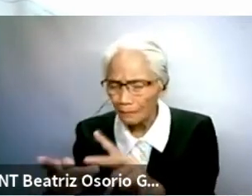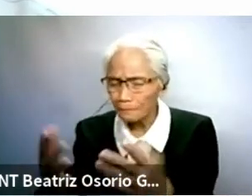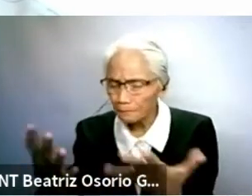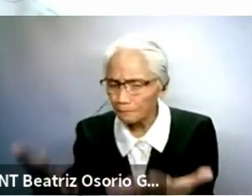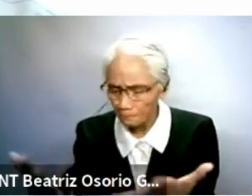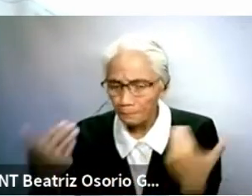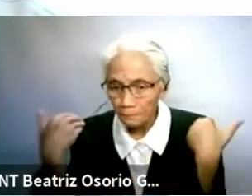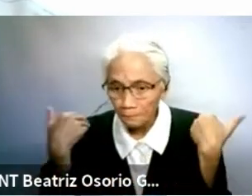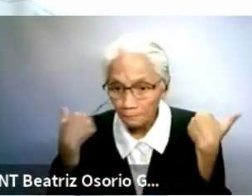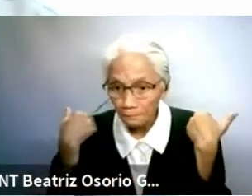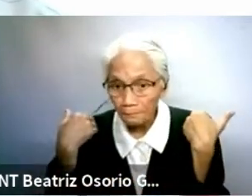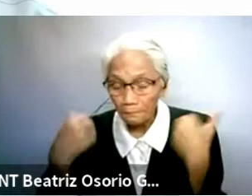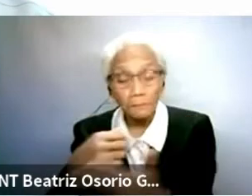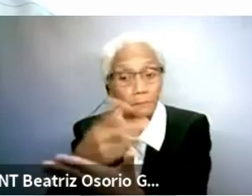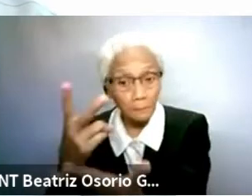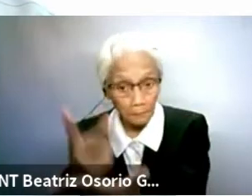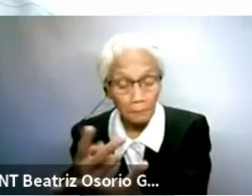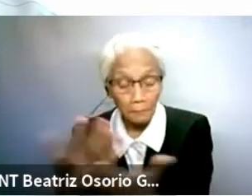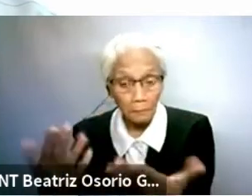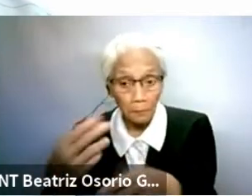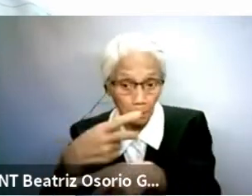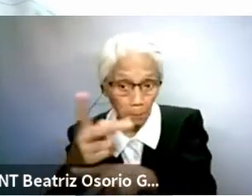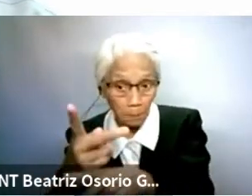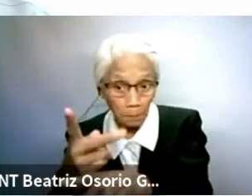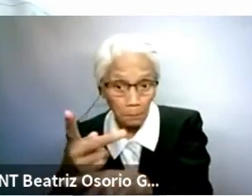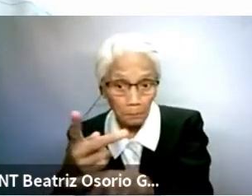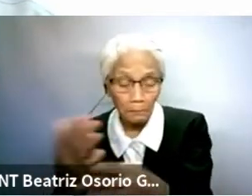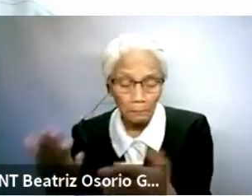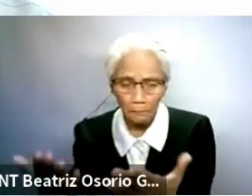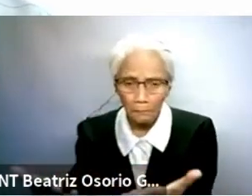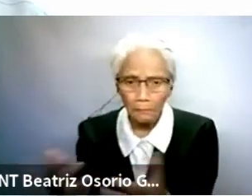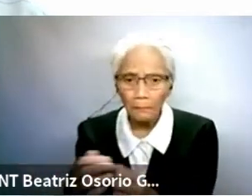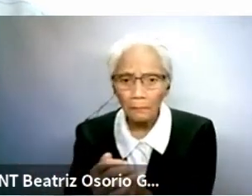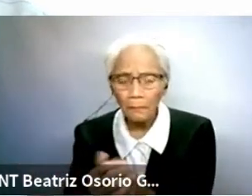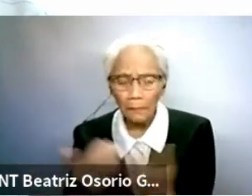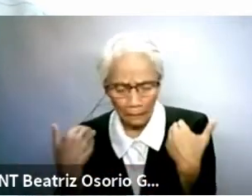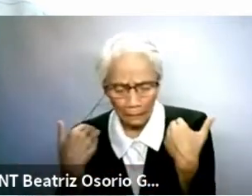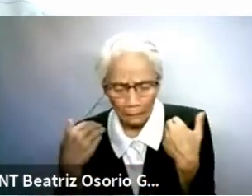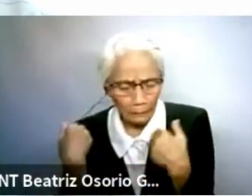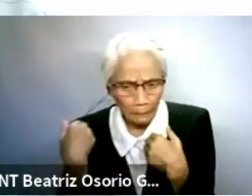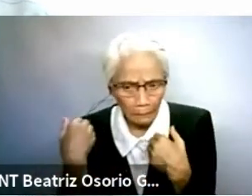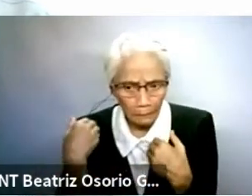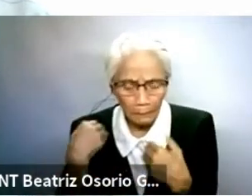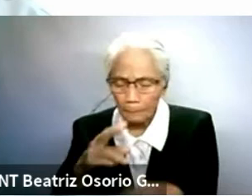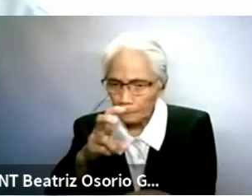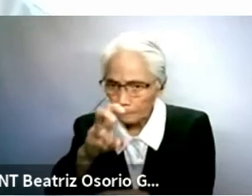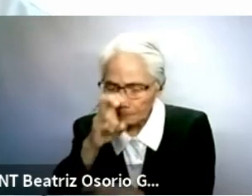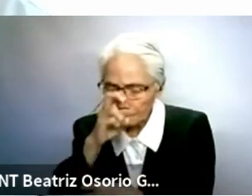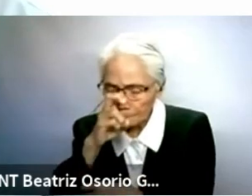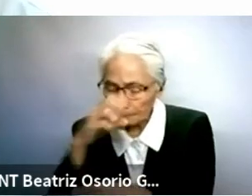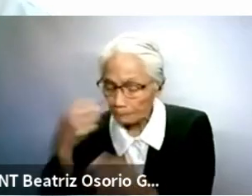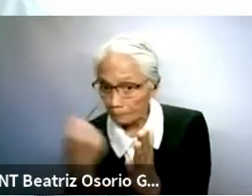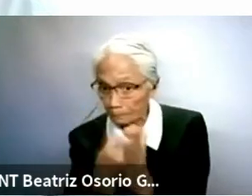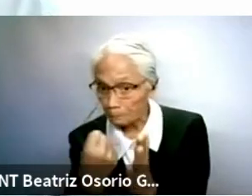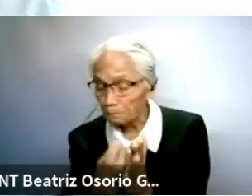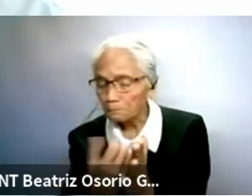producing the general comment, even though, again, it is not legally binding and they have not strictly ratified the document.